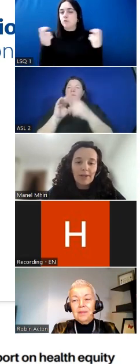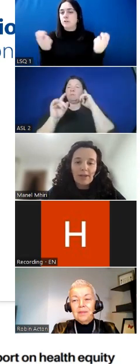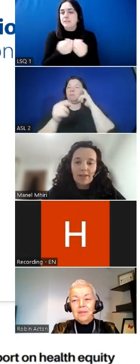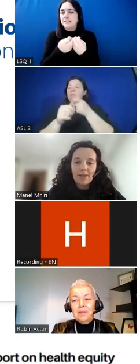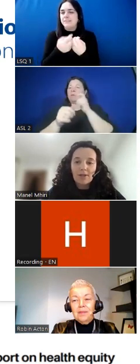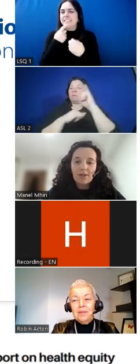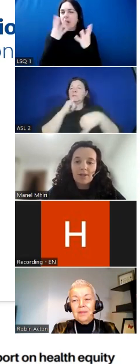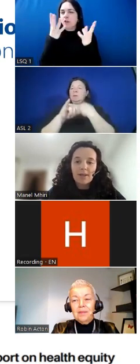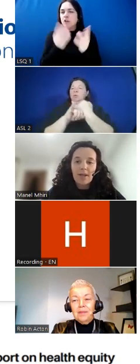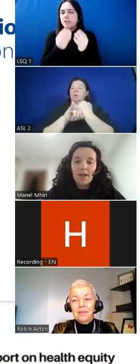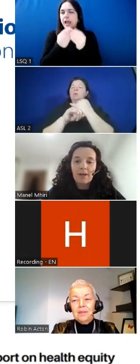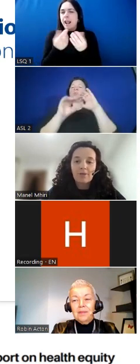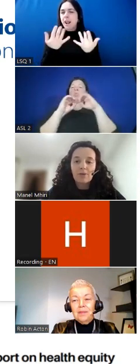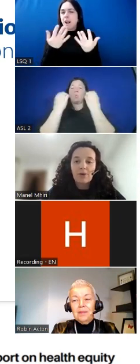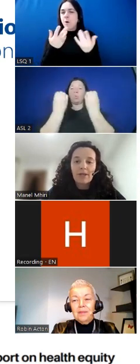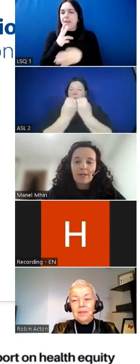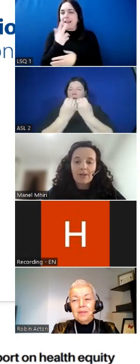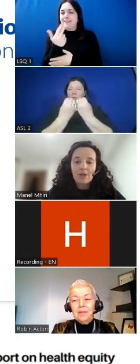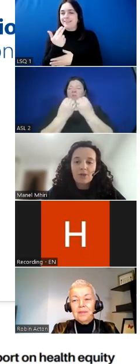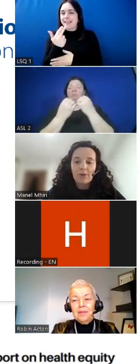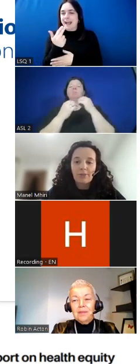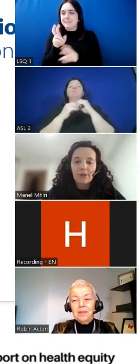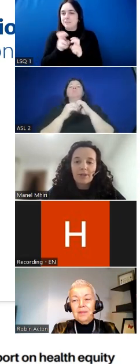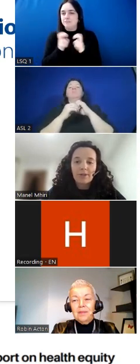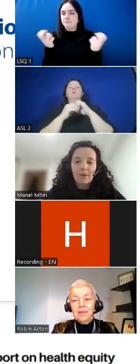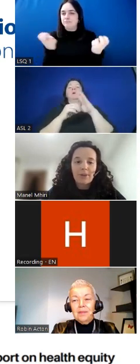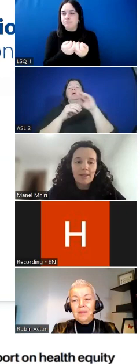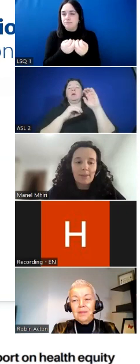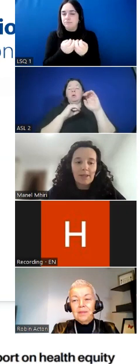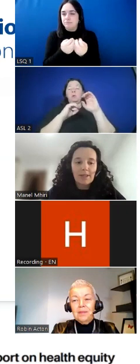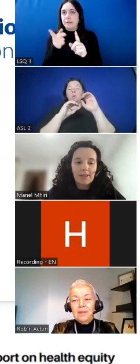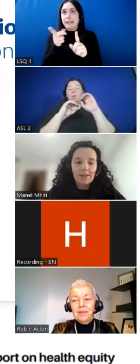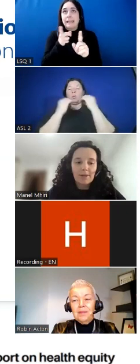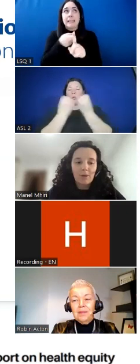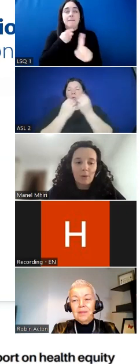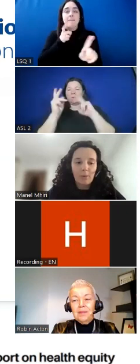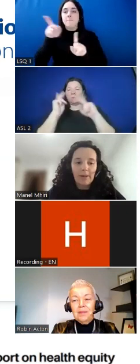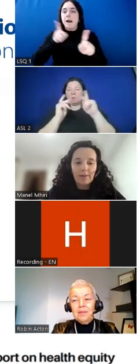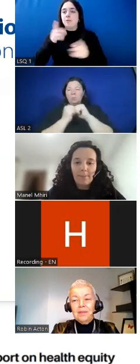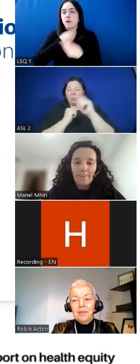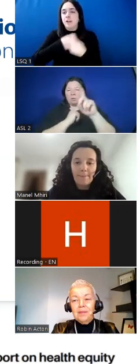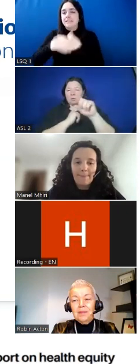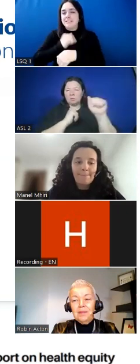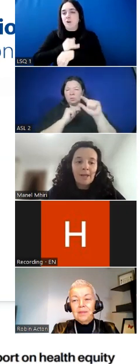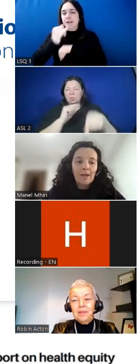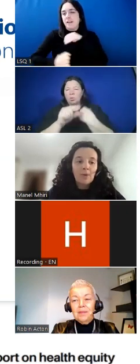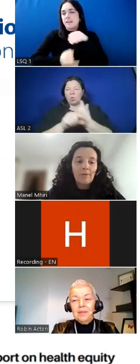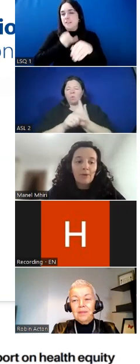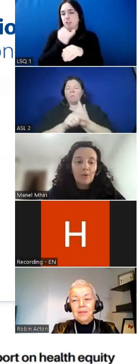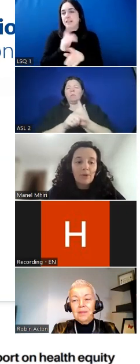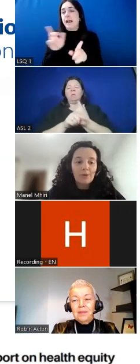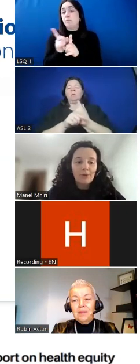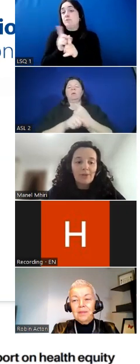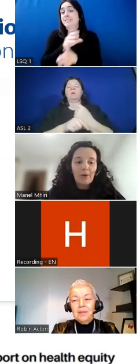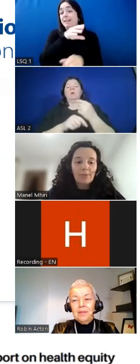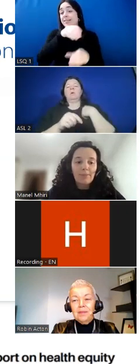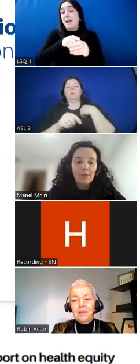international organizations and organizations of persons with disabilities globally. We have